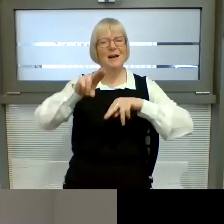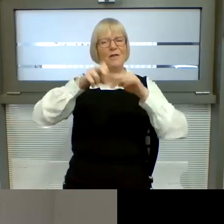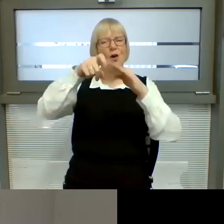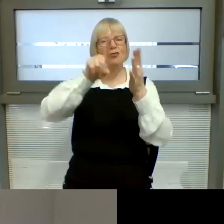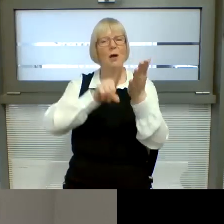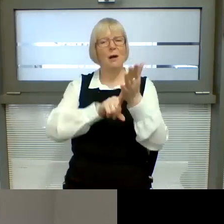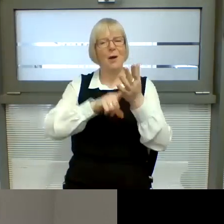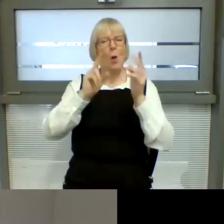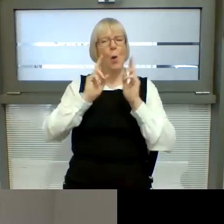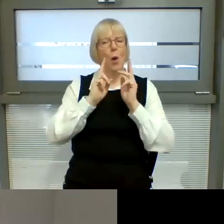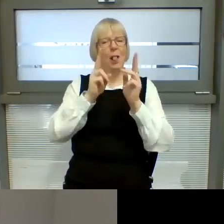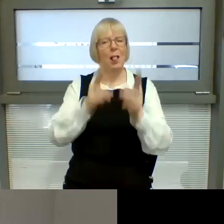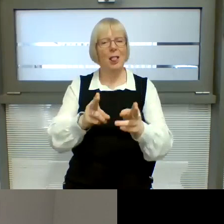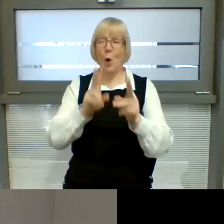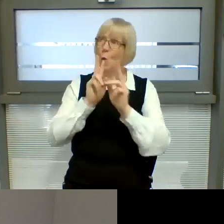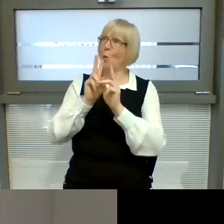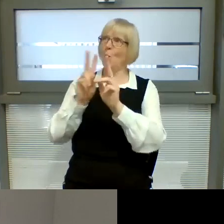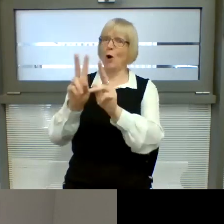watching them doing their